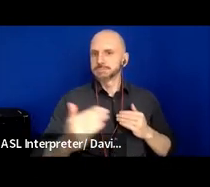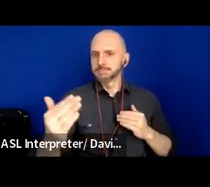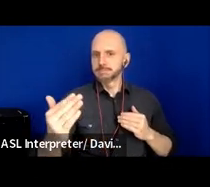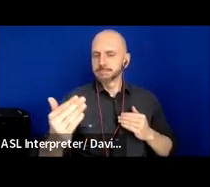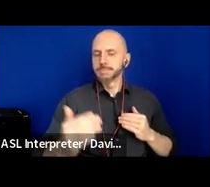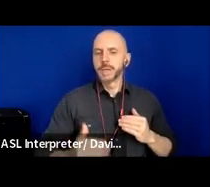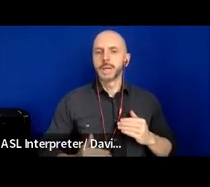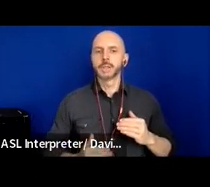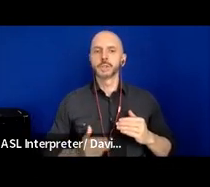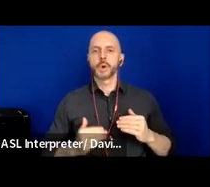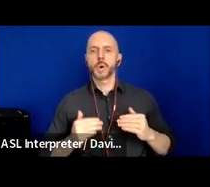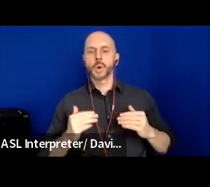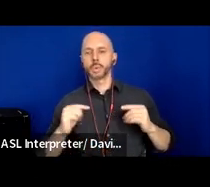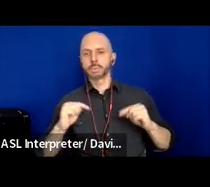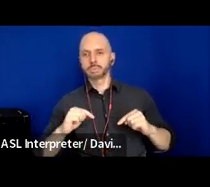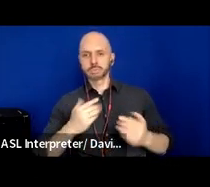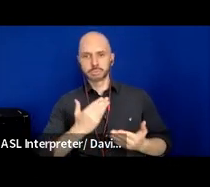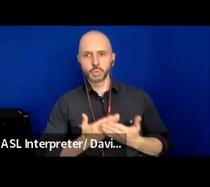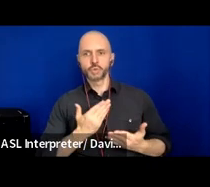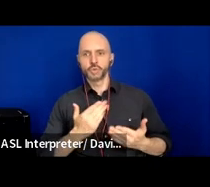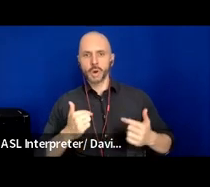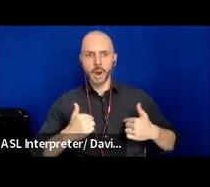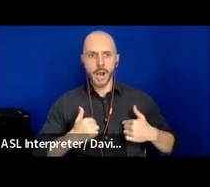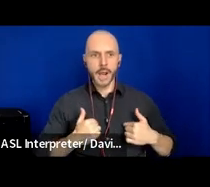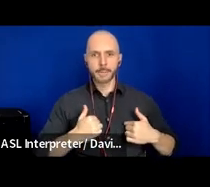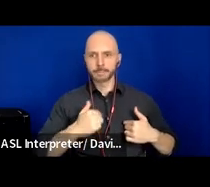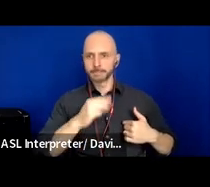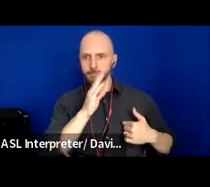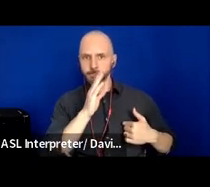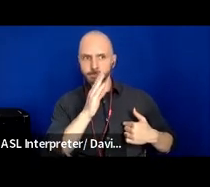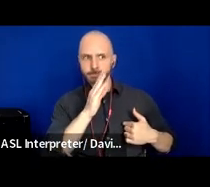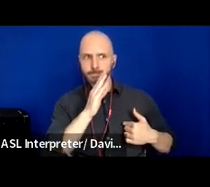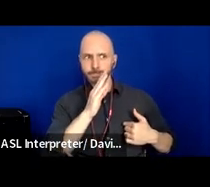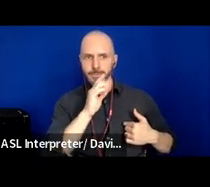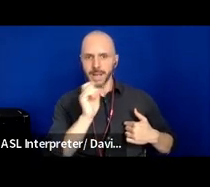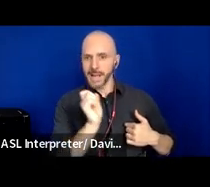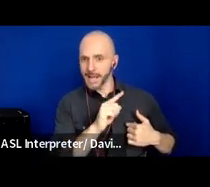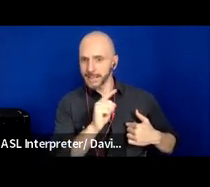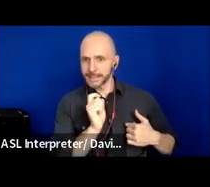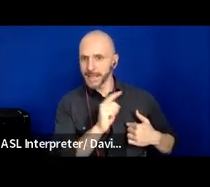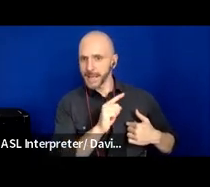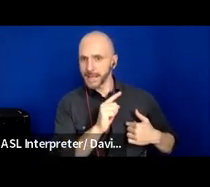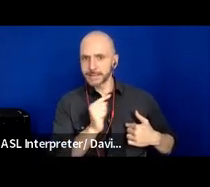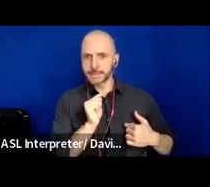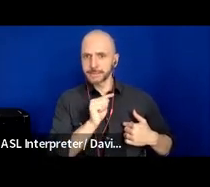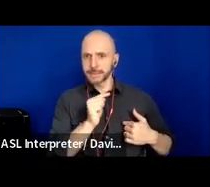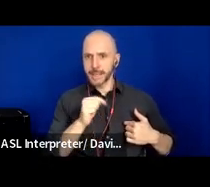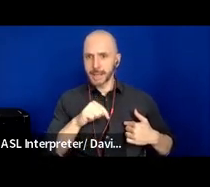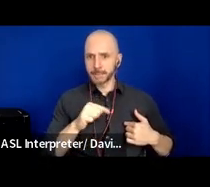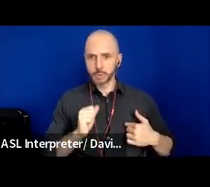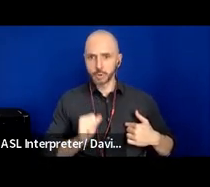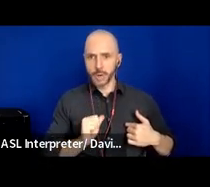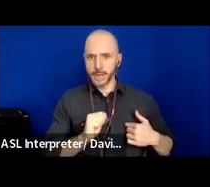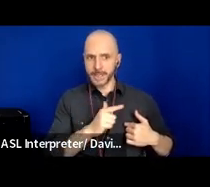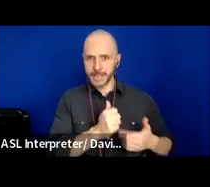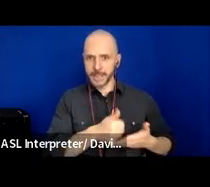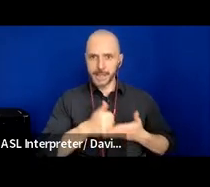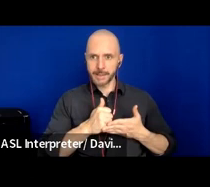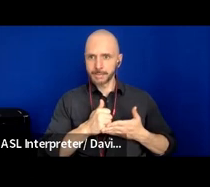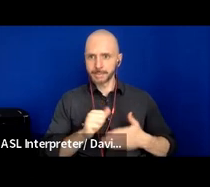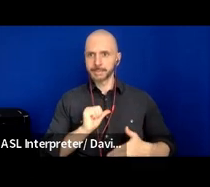get clearer, and and if there's an apology necessary, and even how you're doing that to do that, but really to stay open in terms